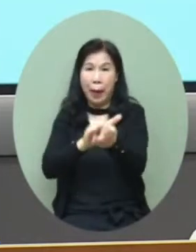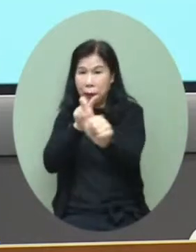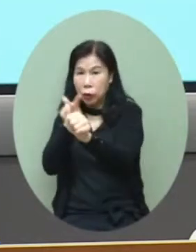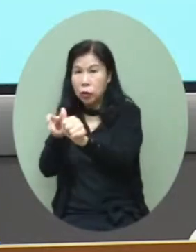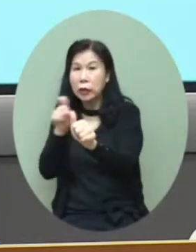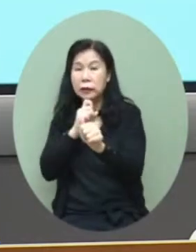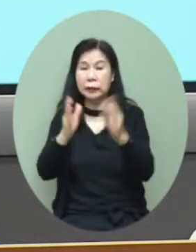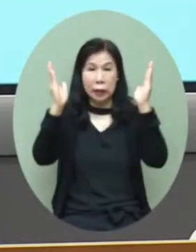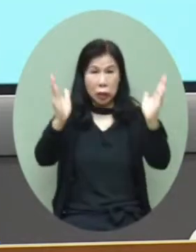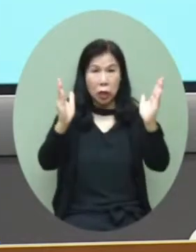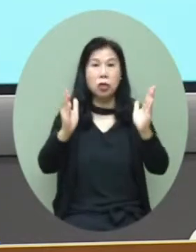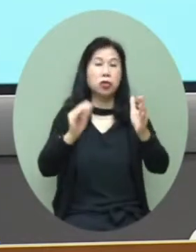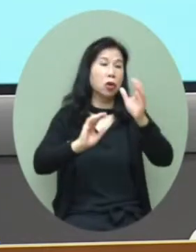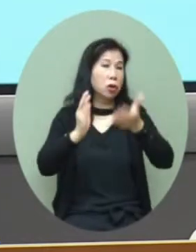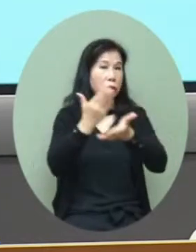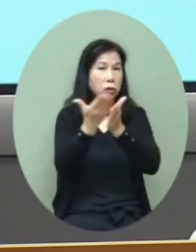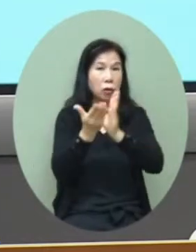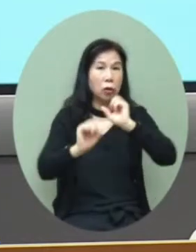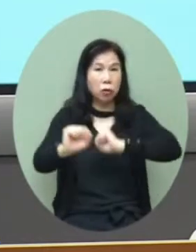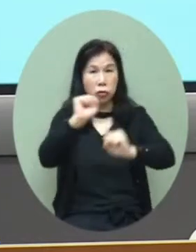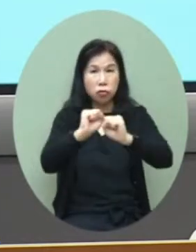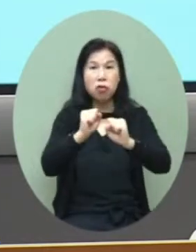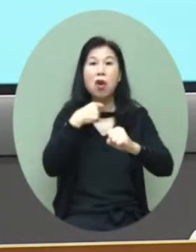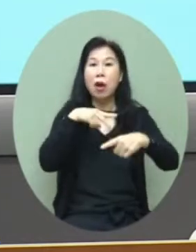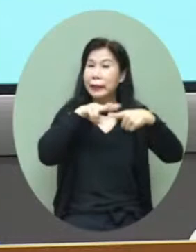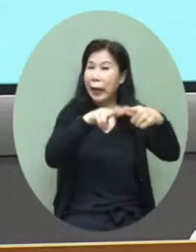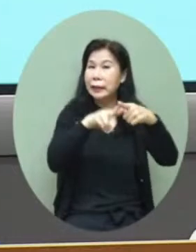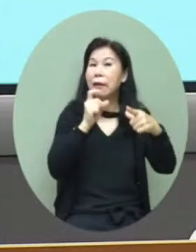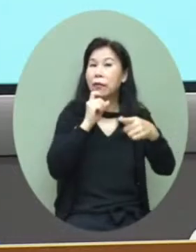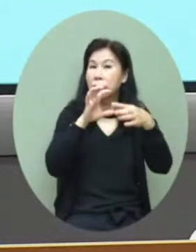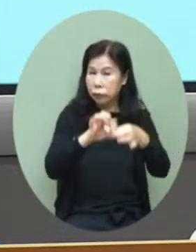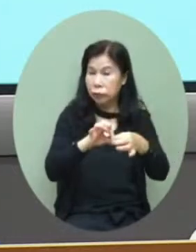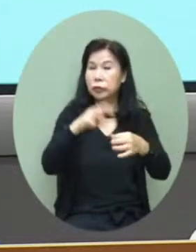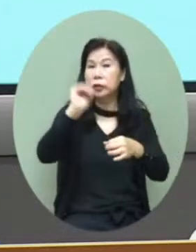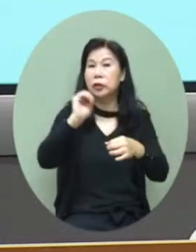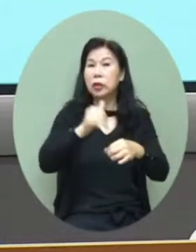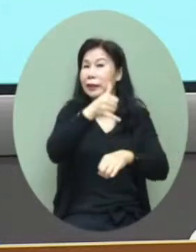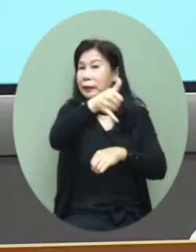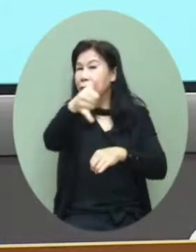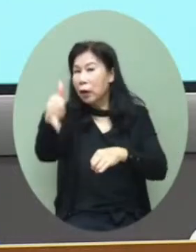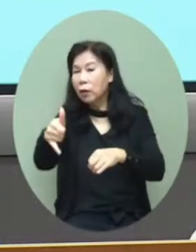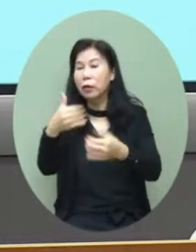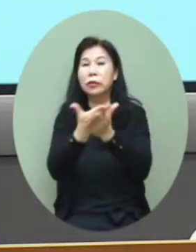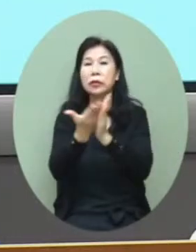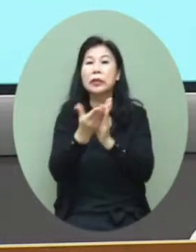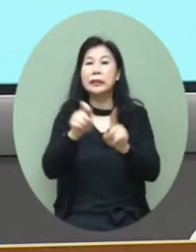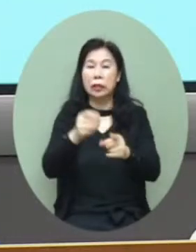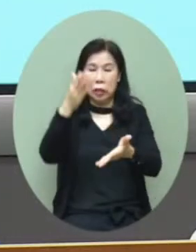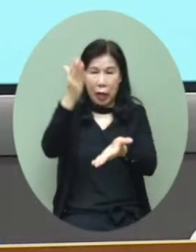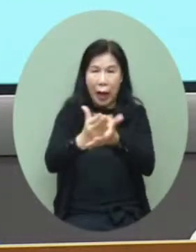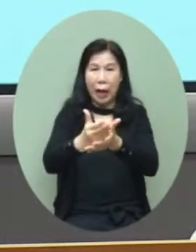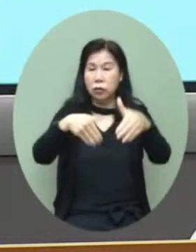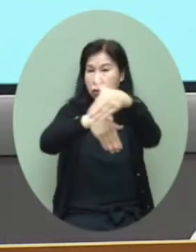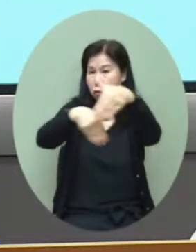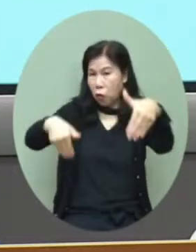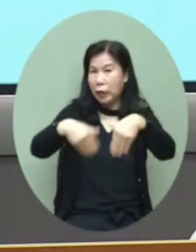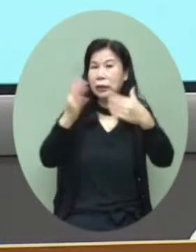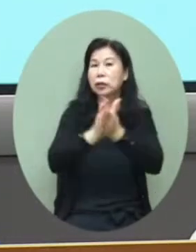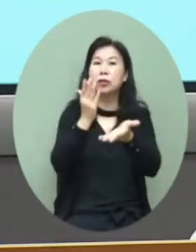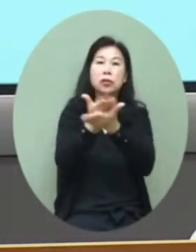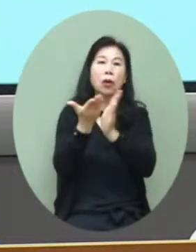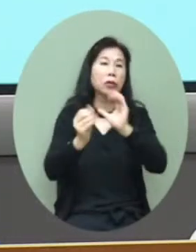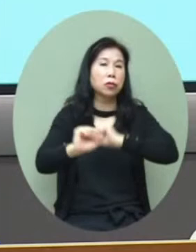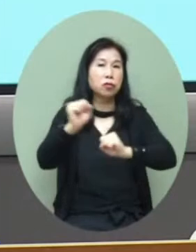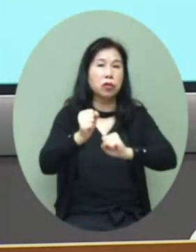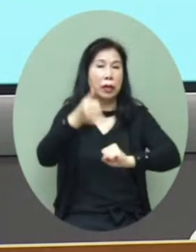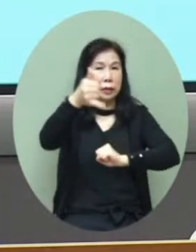the place of isolation. For those people who are not confirmed with COVID-19, they will be